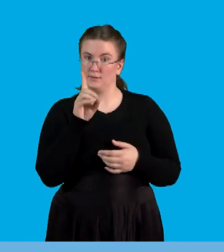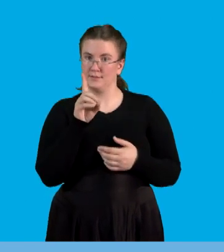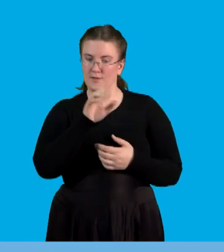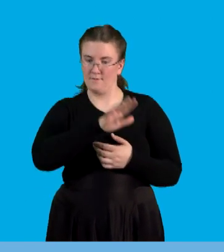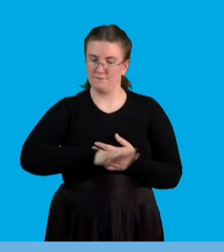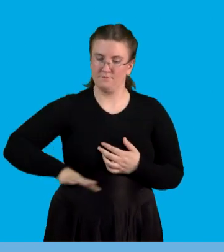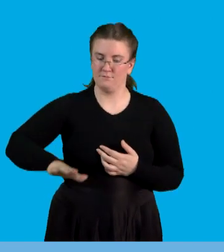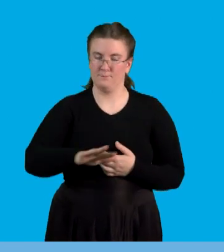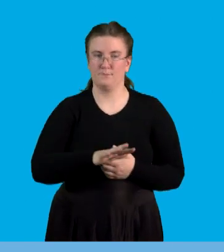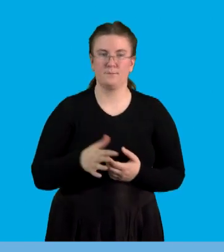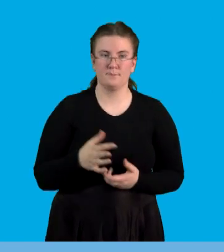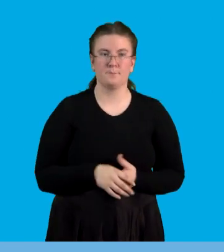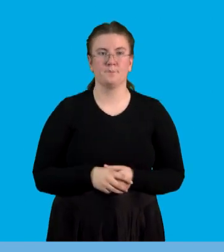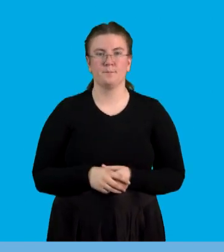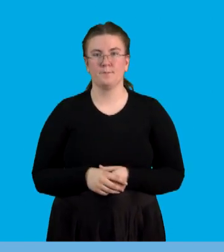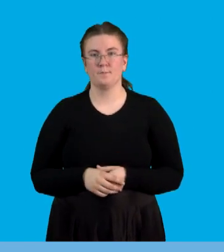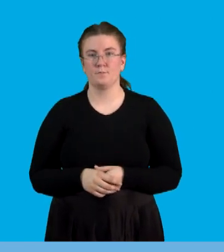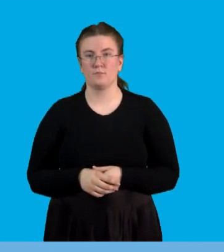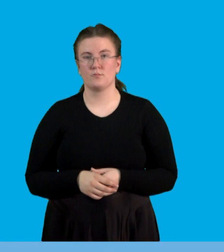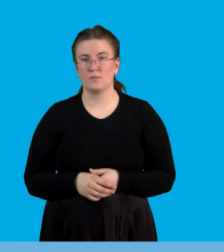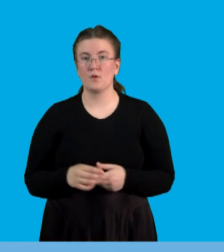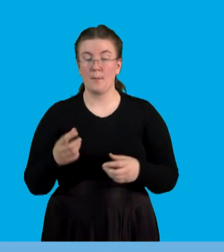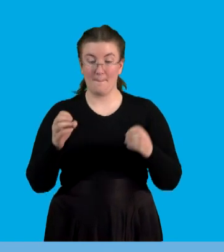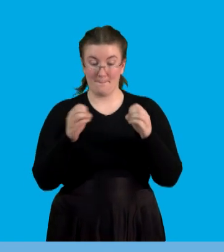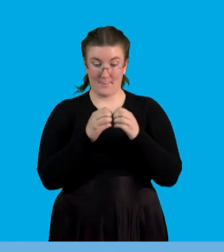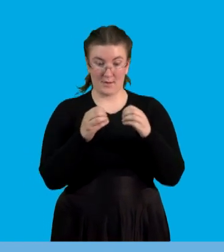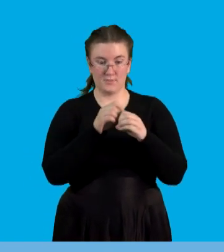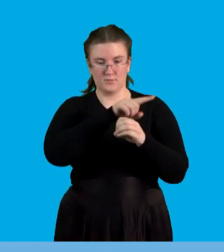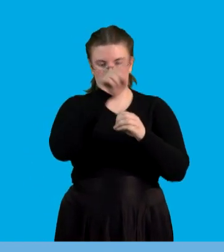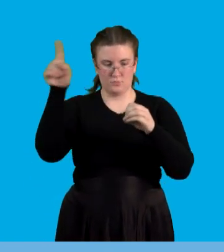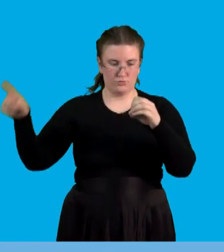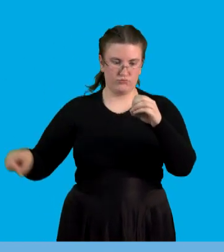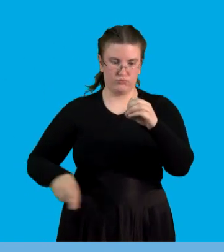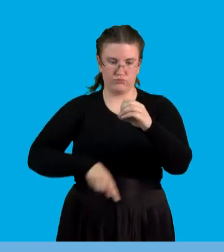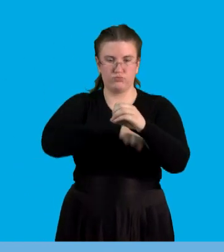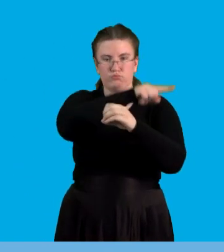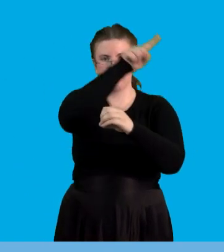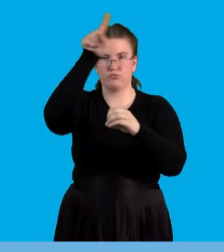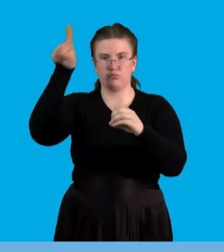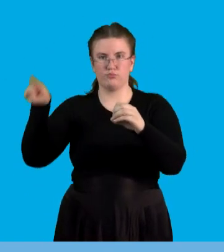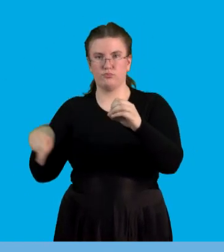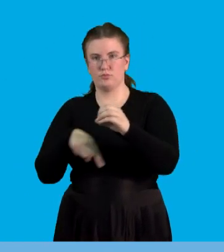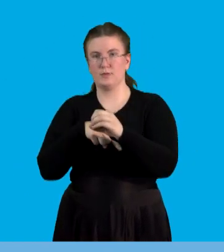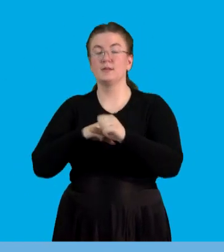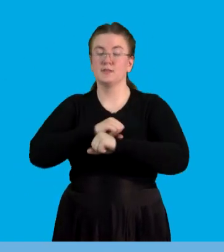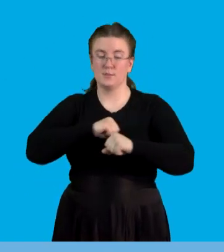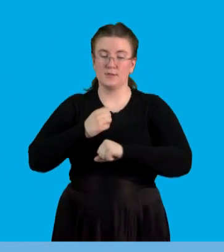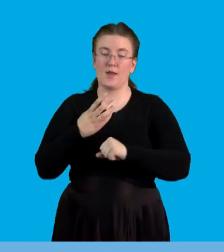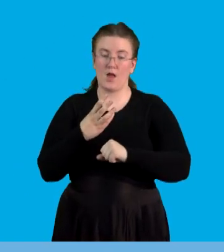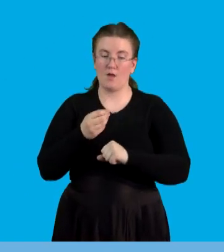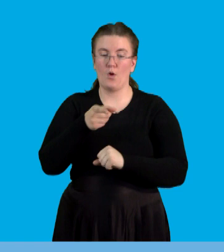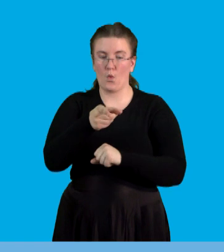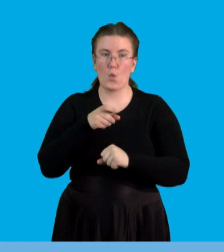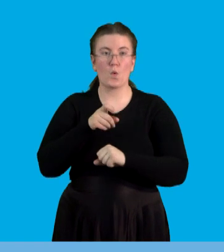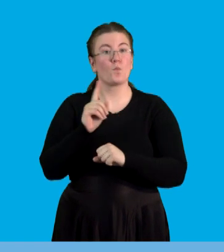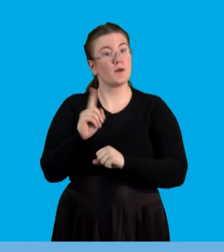a three-dimensional field. So all around this particular magnet, we have this space called the magnetic field, and